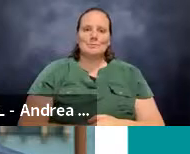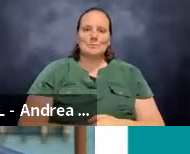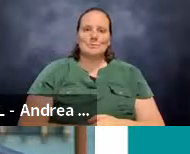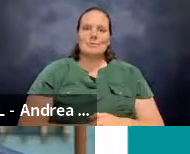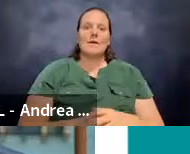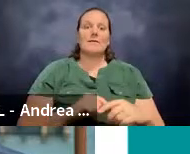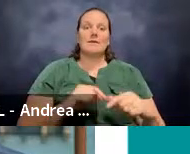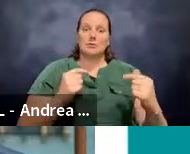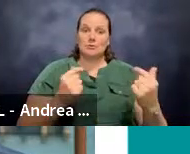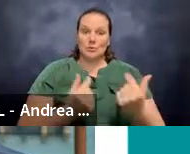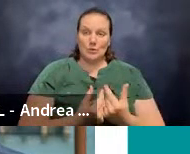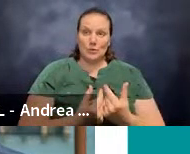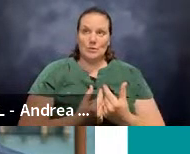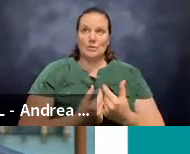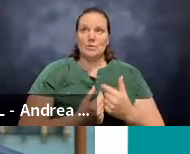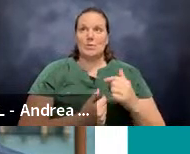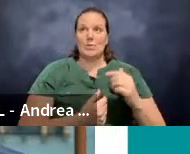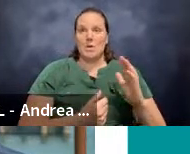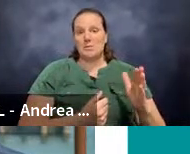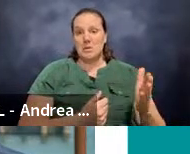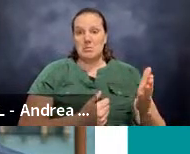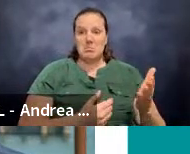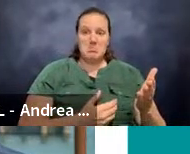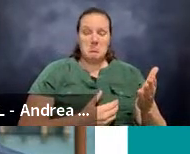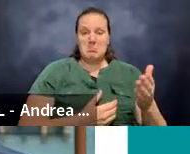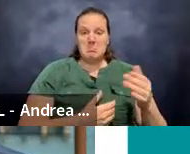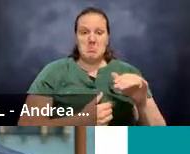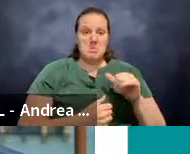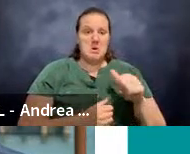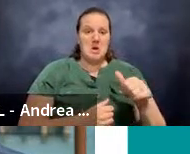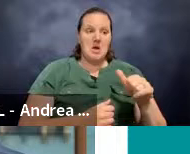will be maybe not in the same